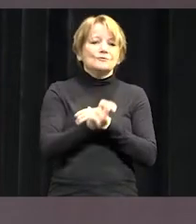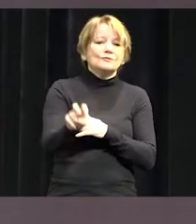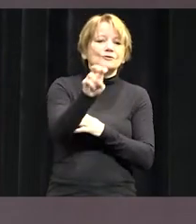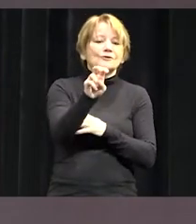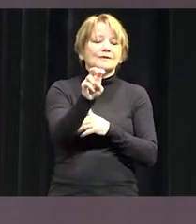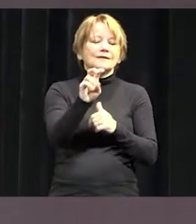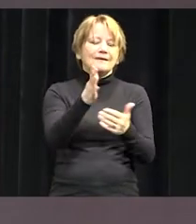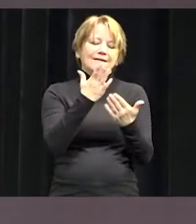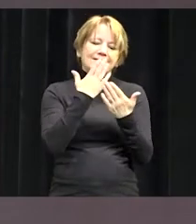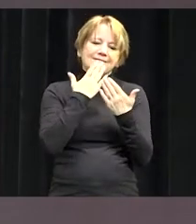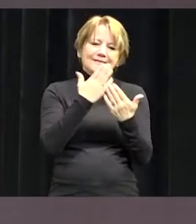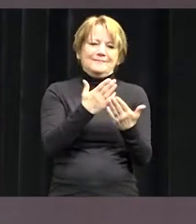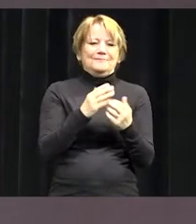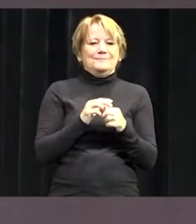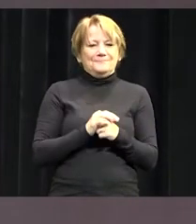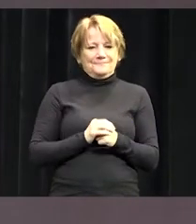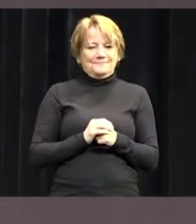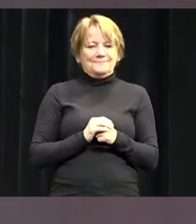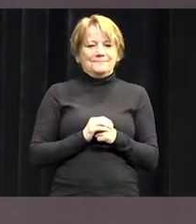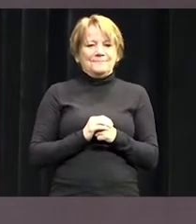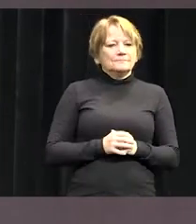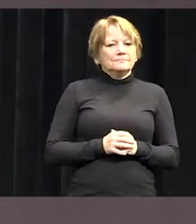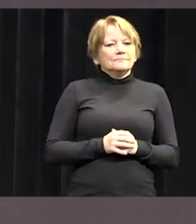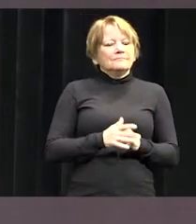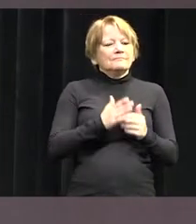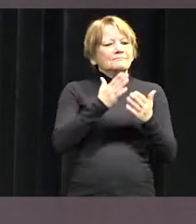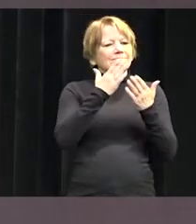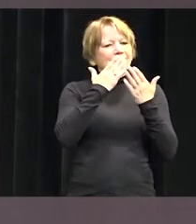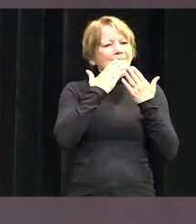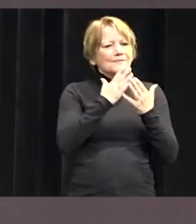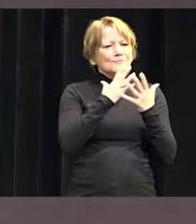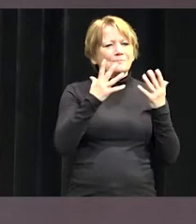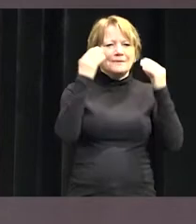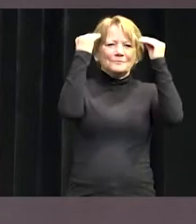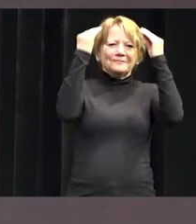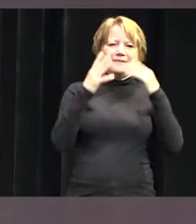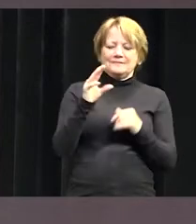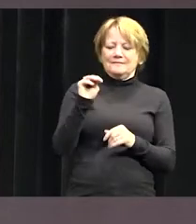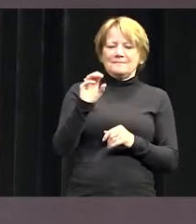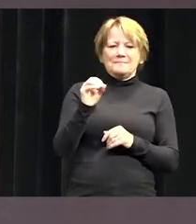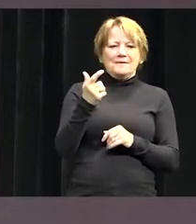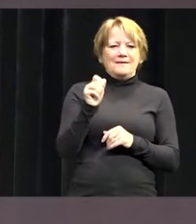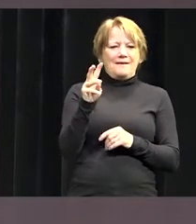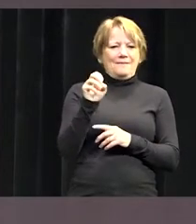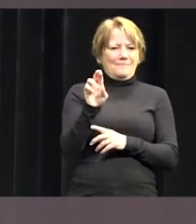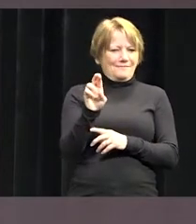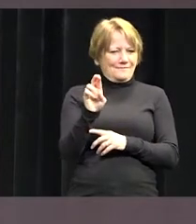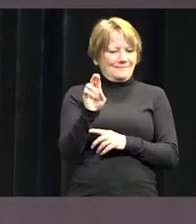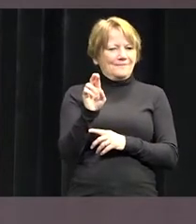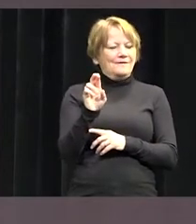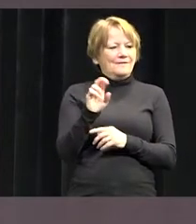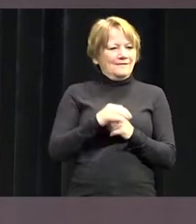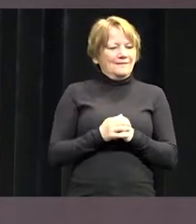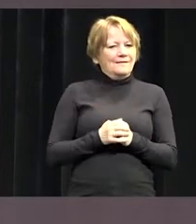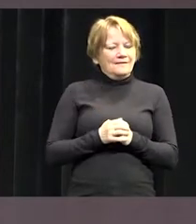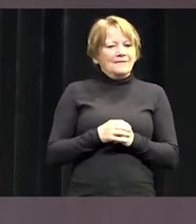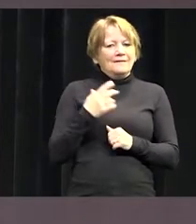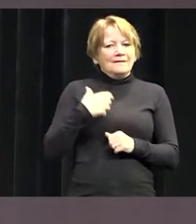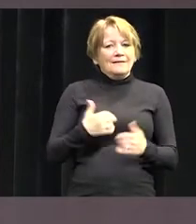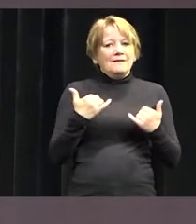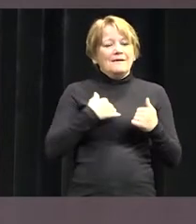present these candidates for the degrees of associate in arts associate in